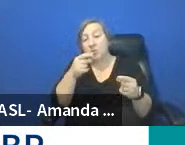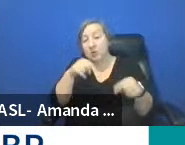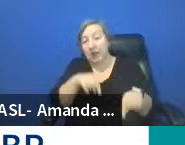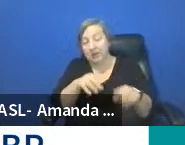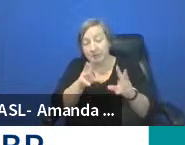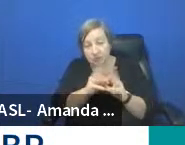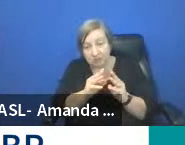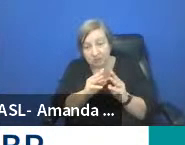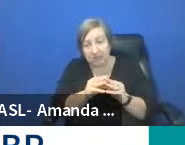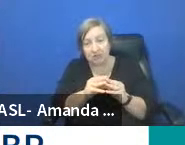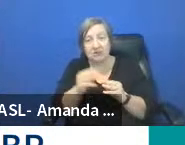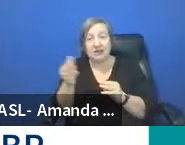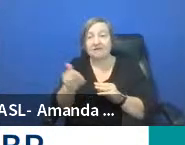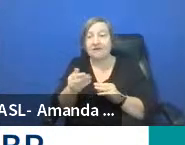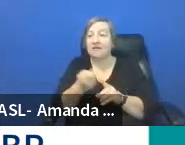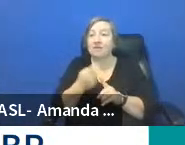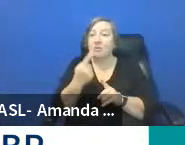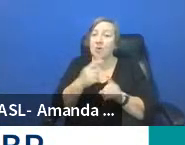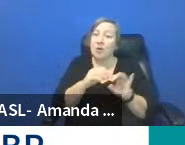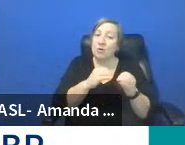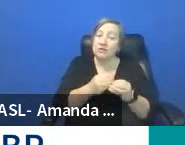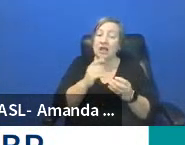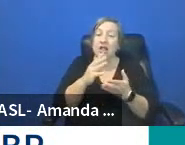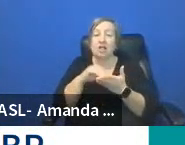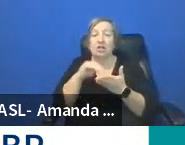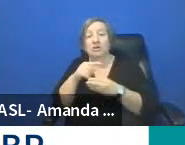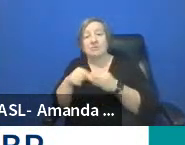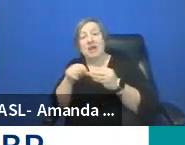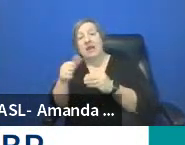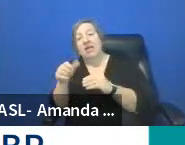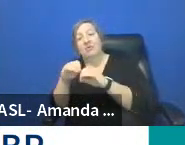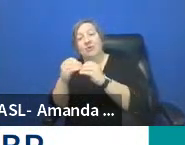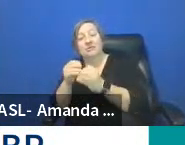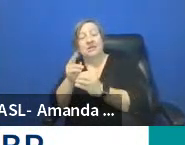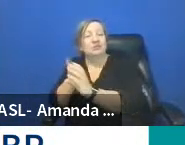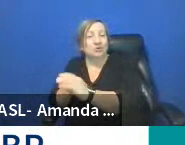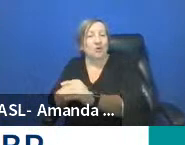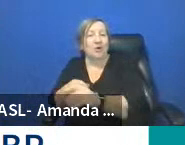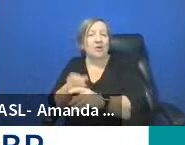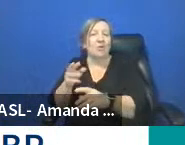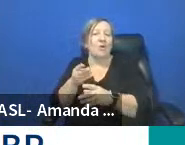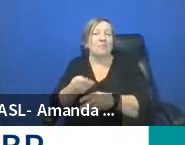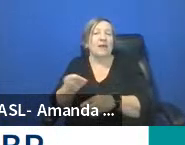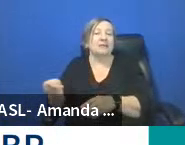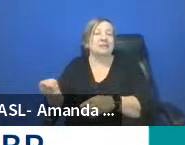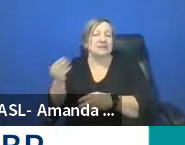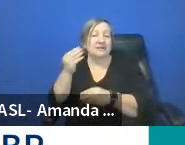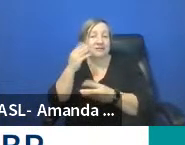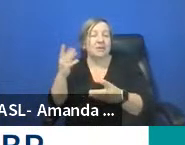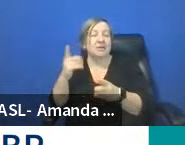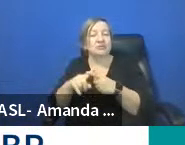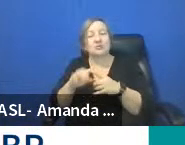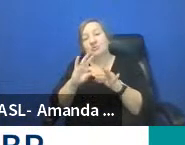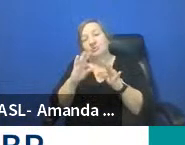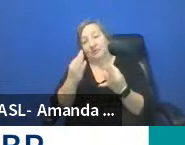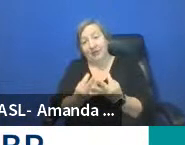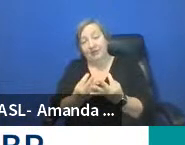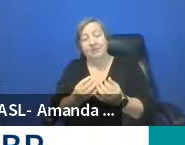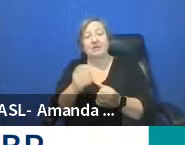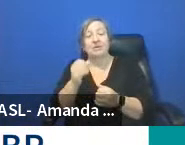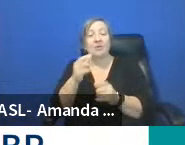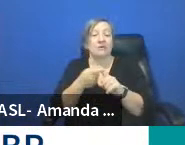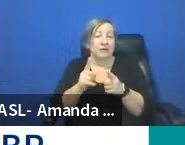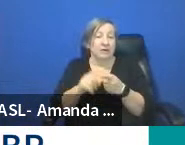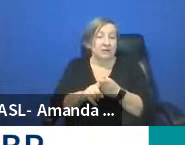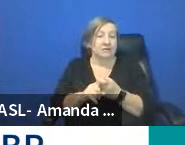session, invited by one organization, learned about another and decided to join or pass along the information to a family member or a